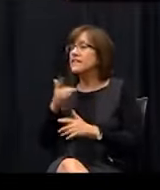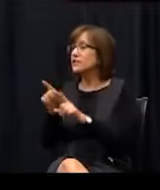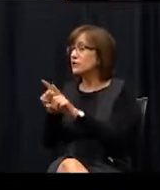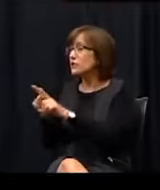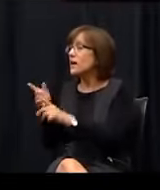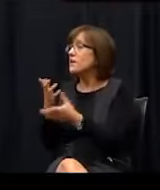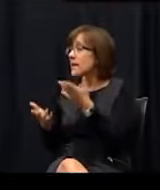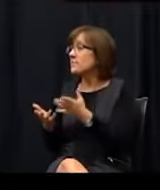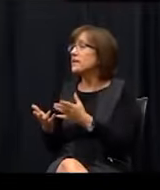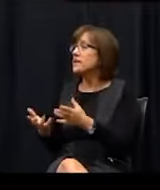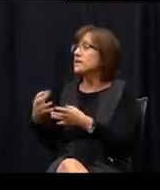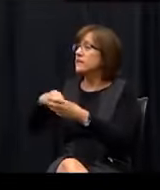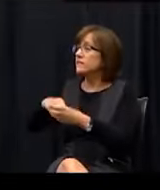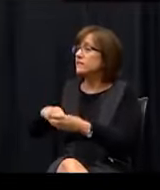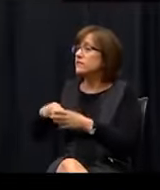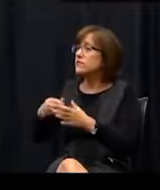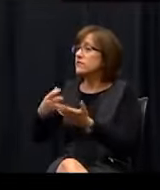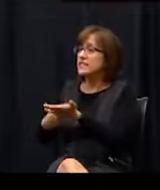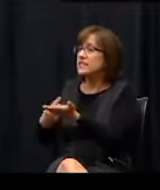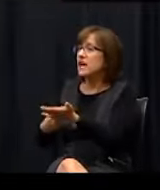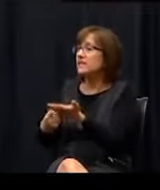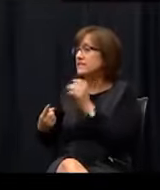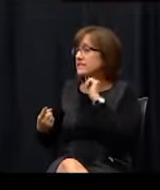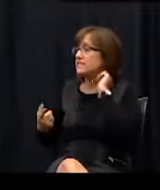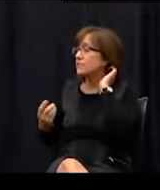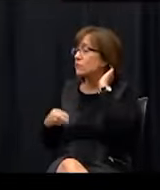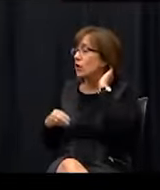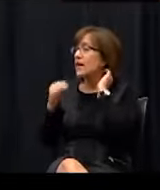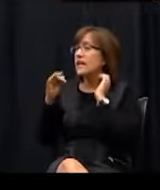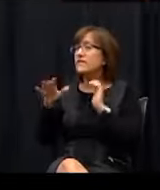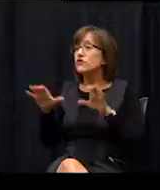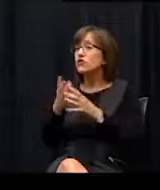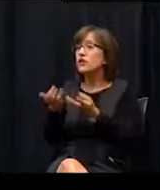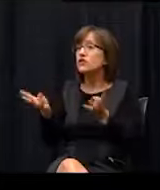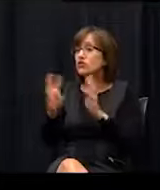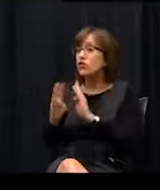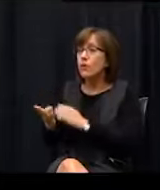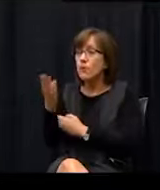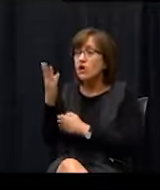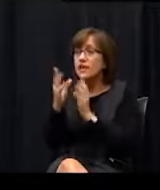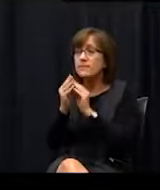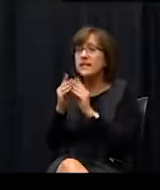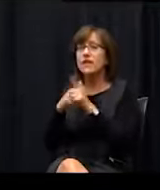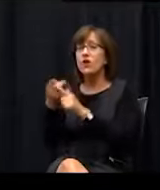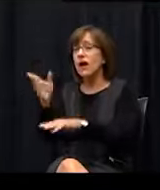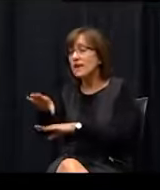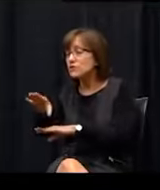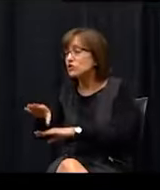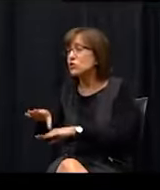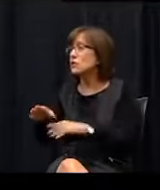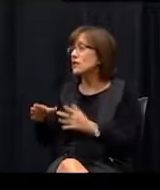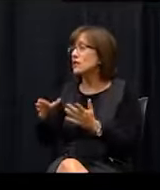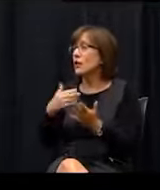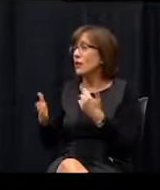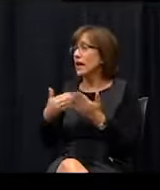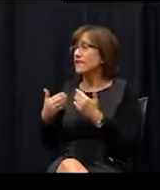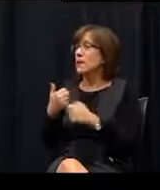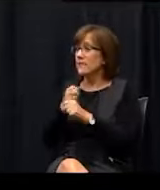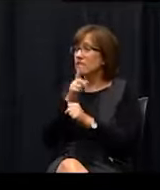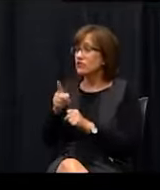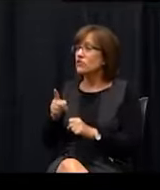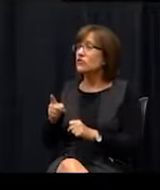that involved too. So if you're doing that circle in the morning or in the afternoon or whatever, making sure